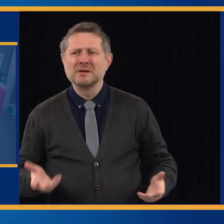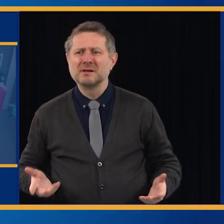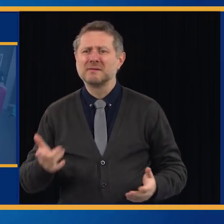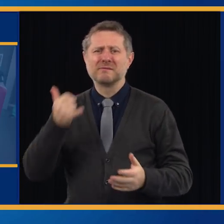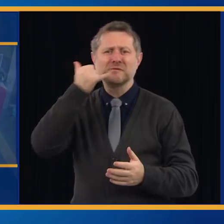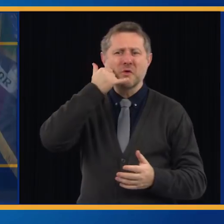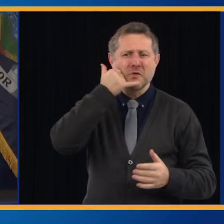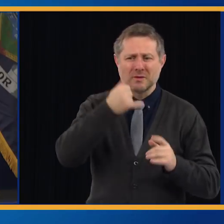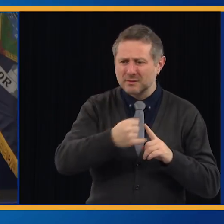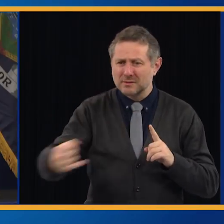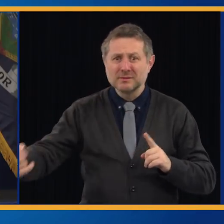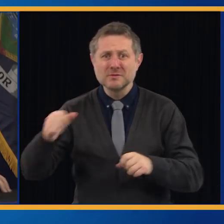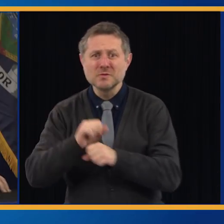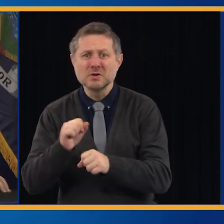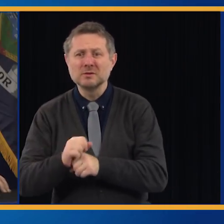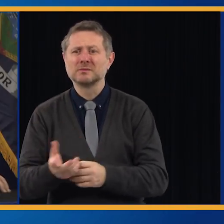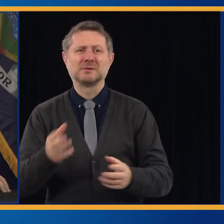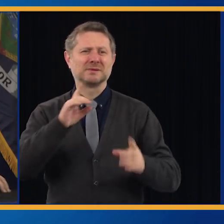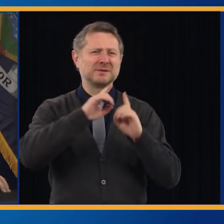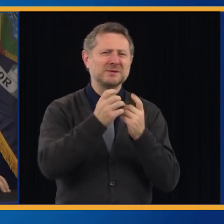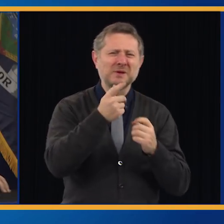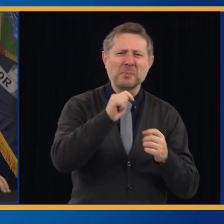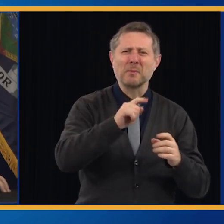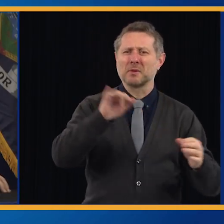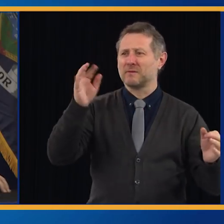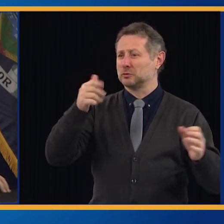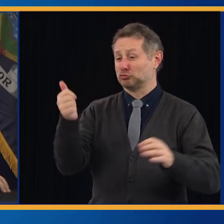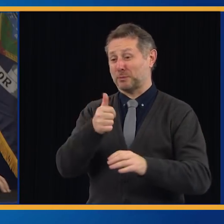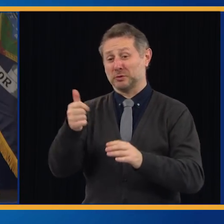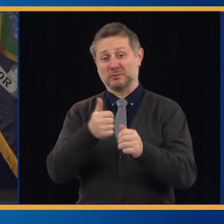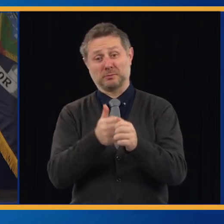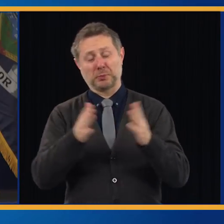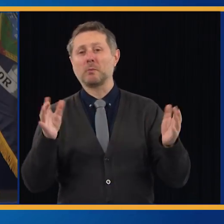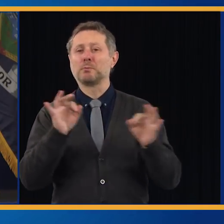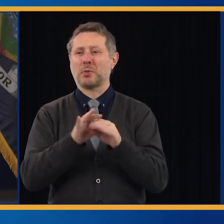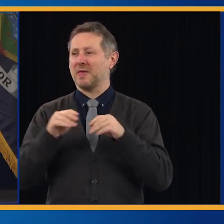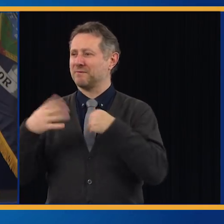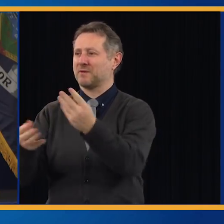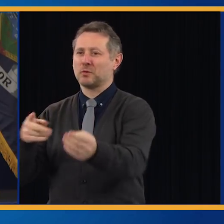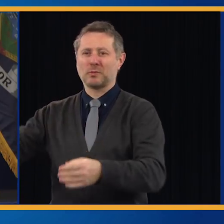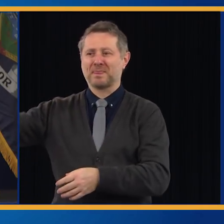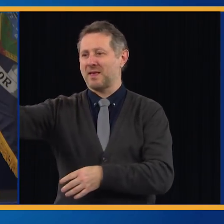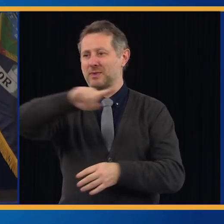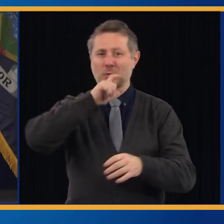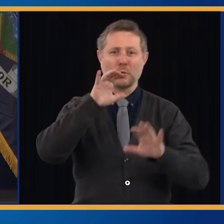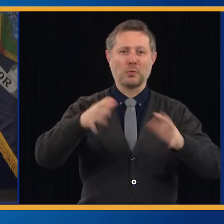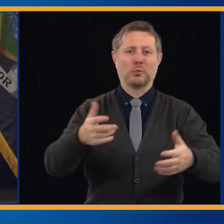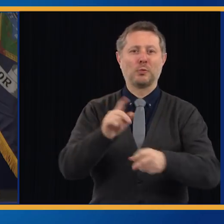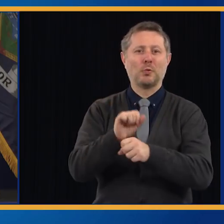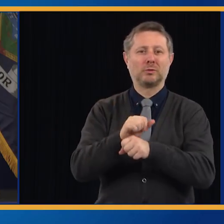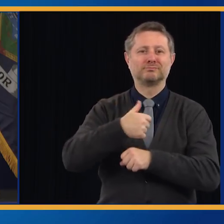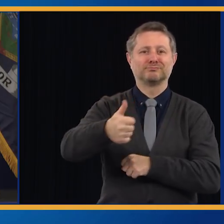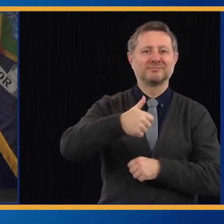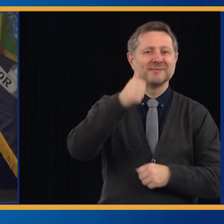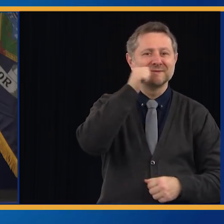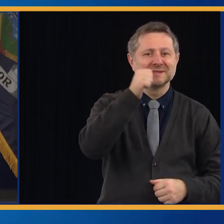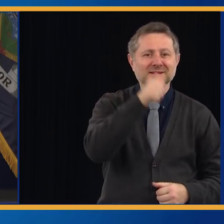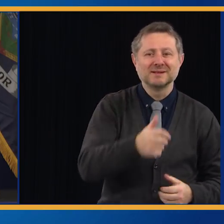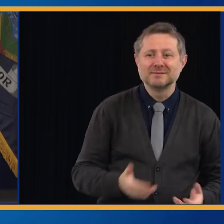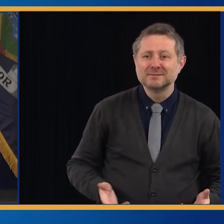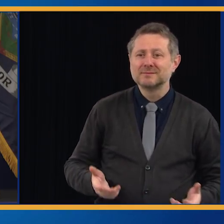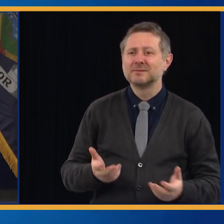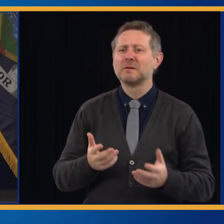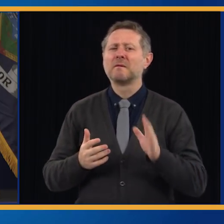department. Public transportation is vital for them. Well, then make sure